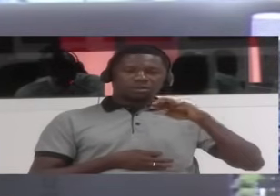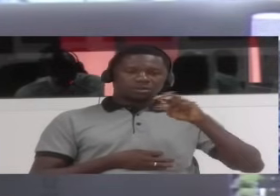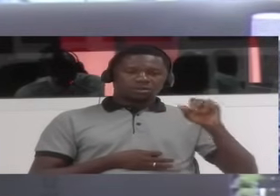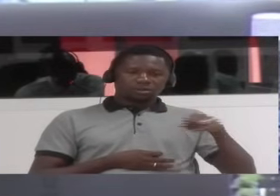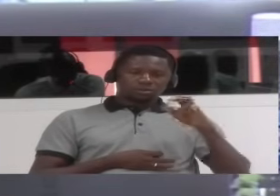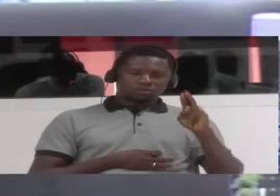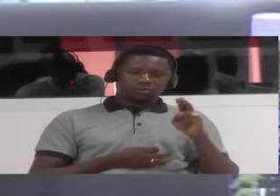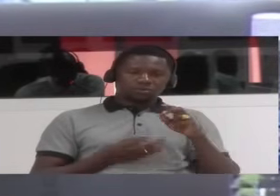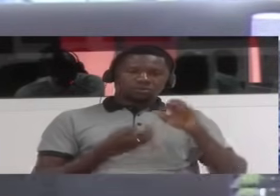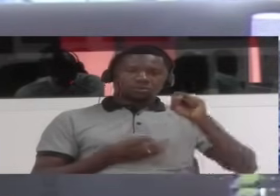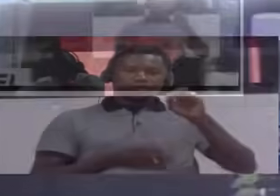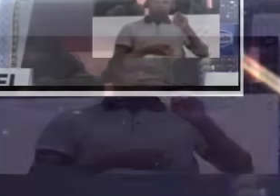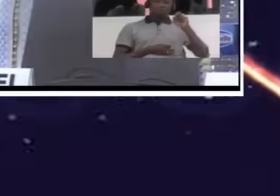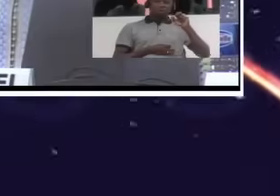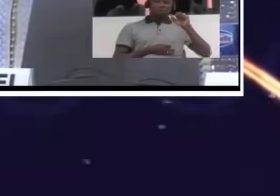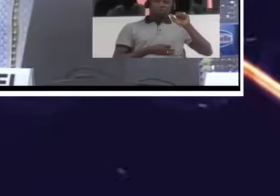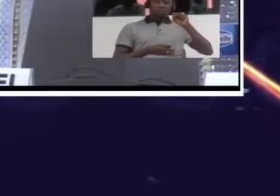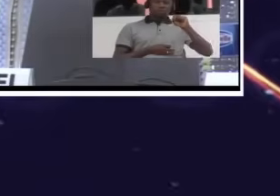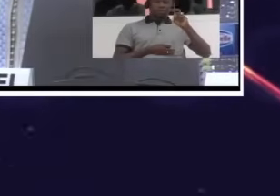Suleiman Sambu,